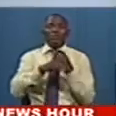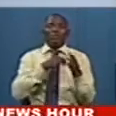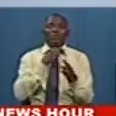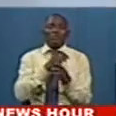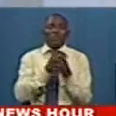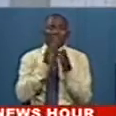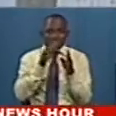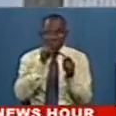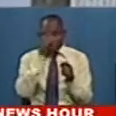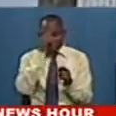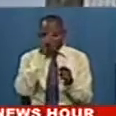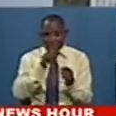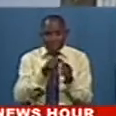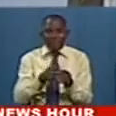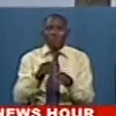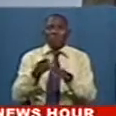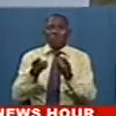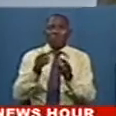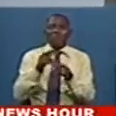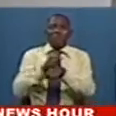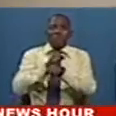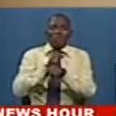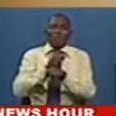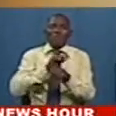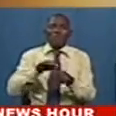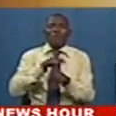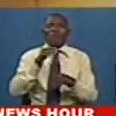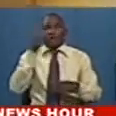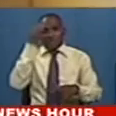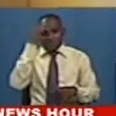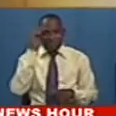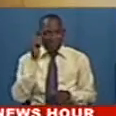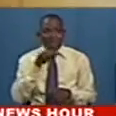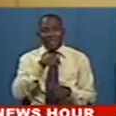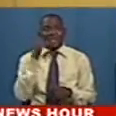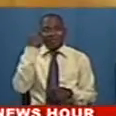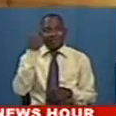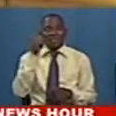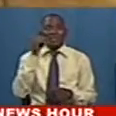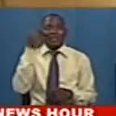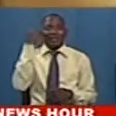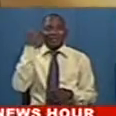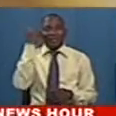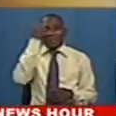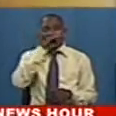Nobel Peace Prize, and his impact was felt in the Americas, Denmark, and Africa.